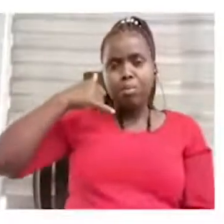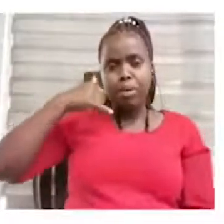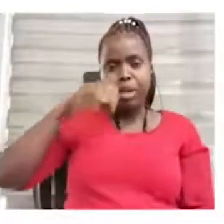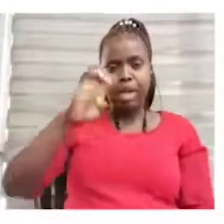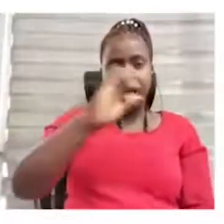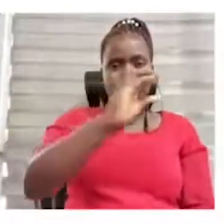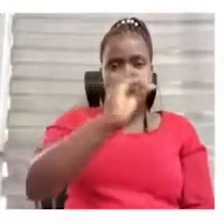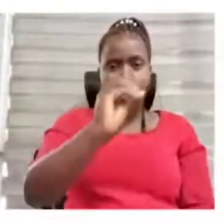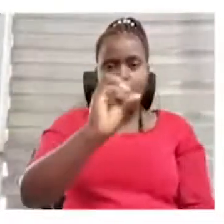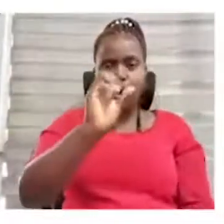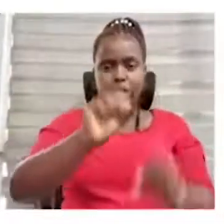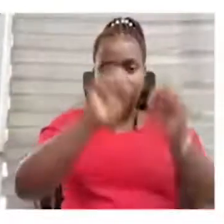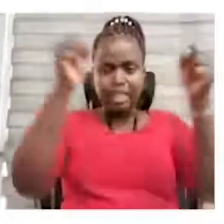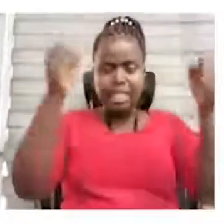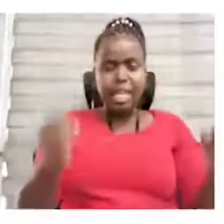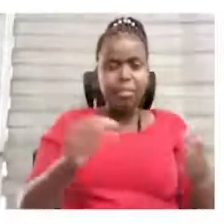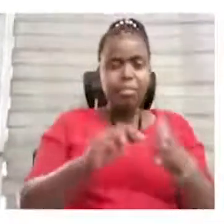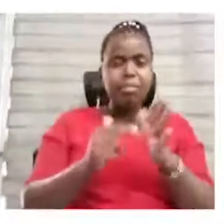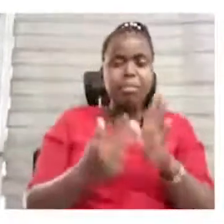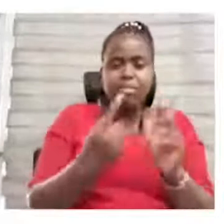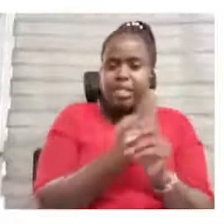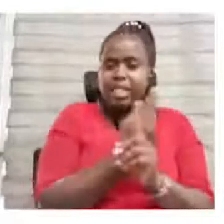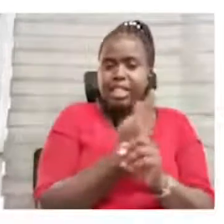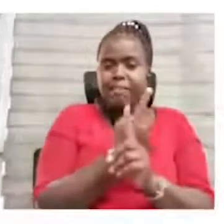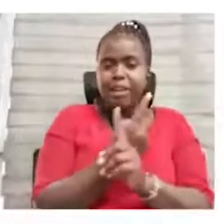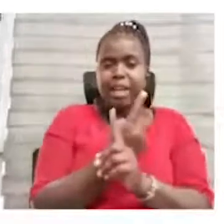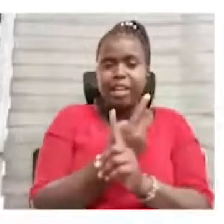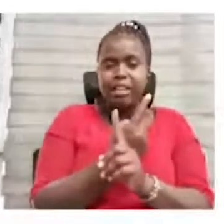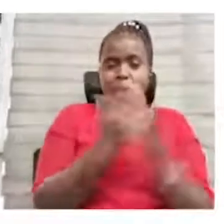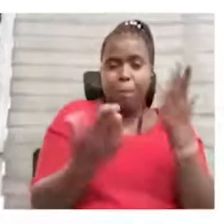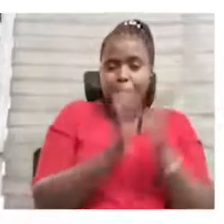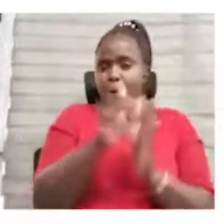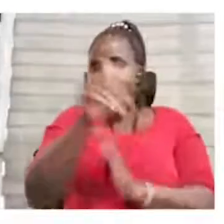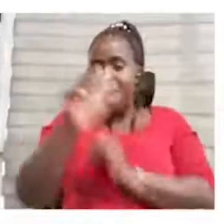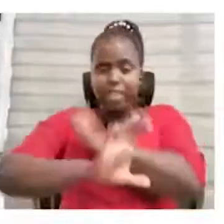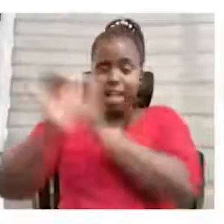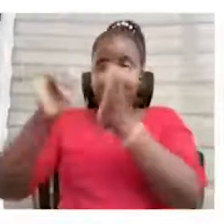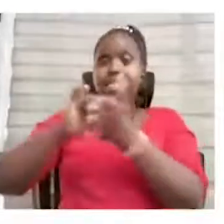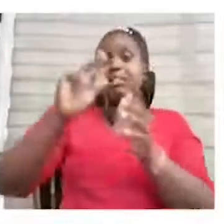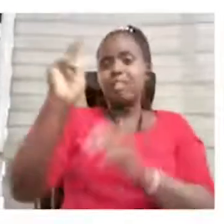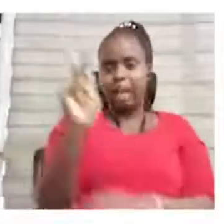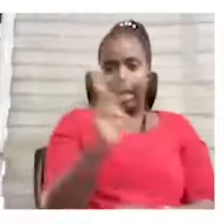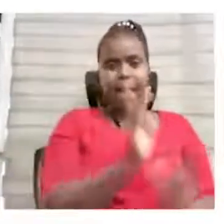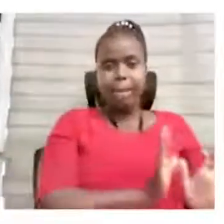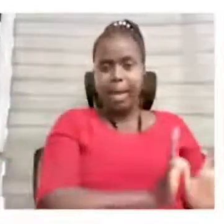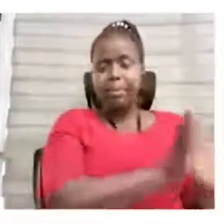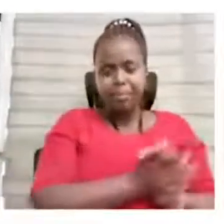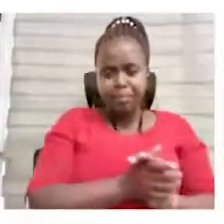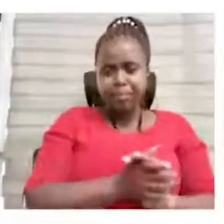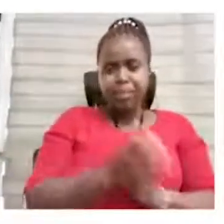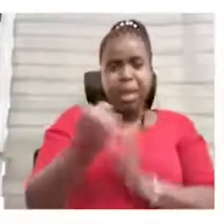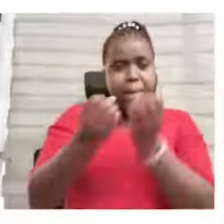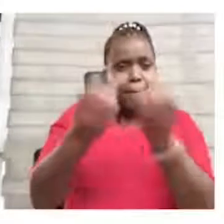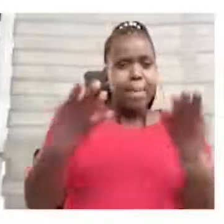different. This number tends to differ in other countries, but that's the case in Kenya. The majority of people own a